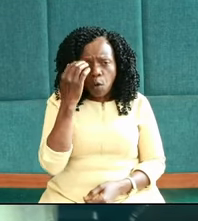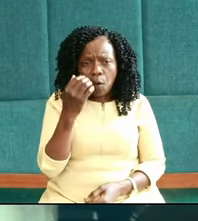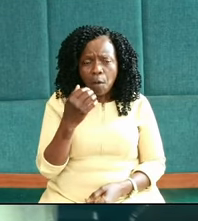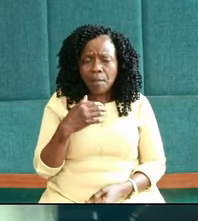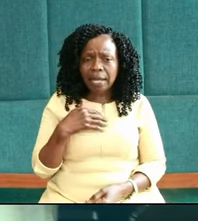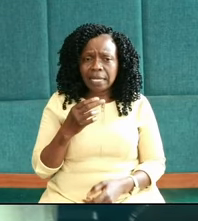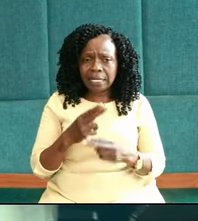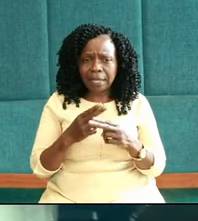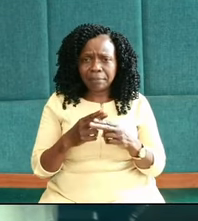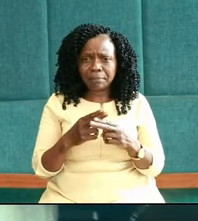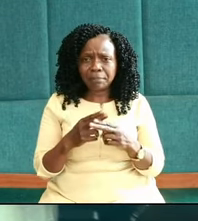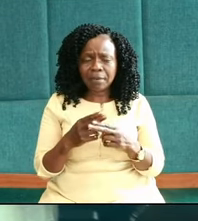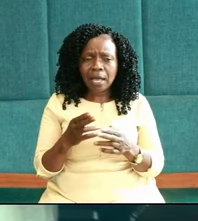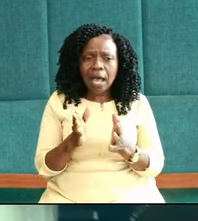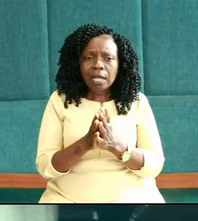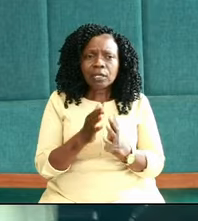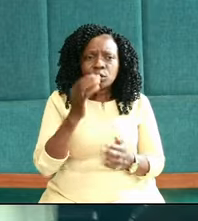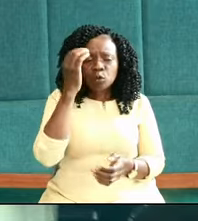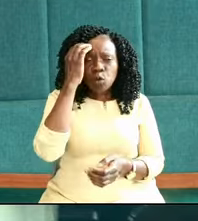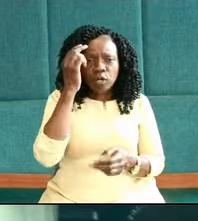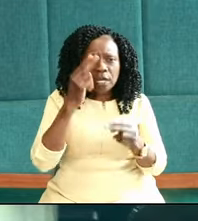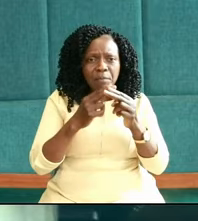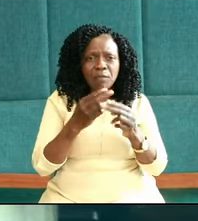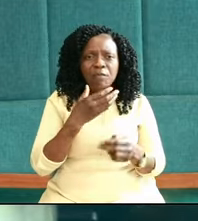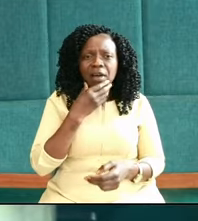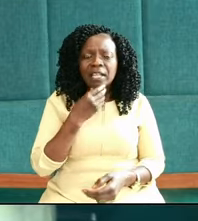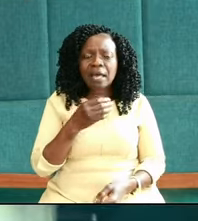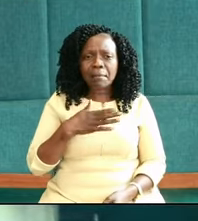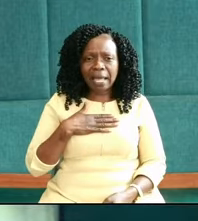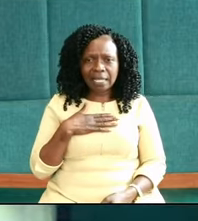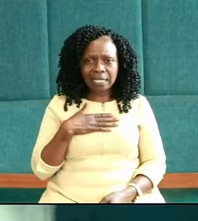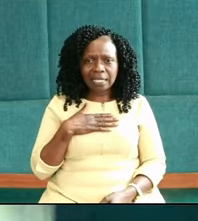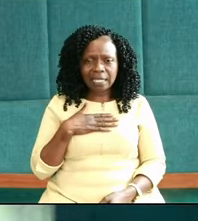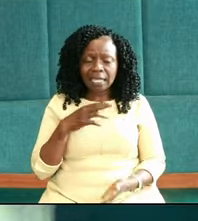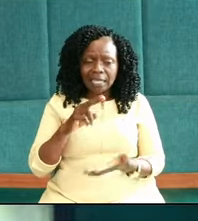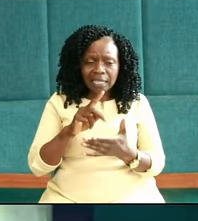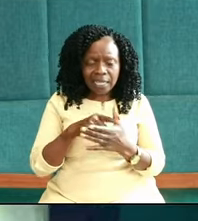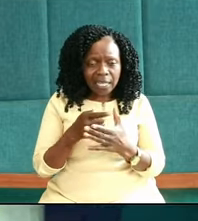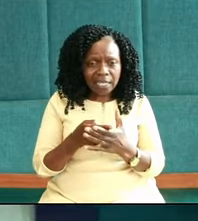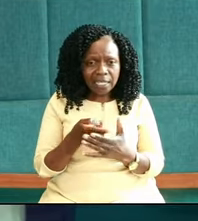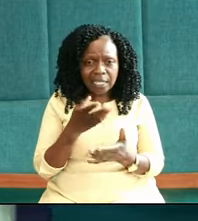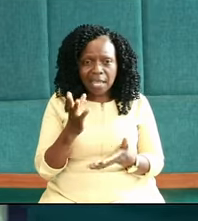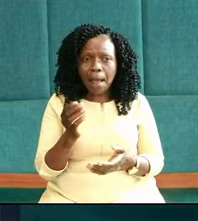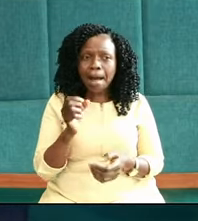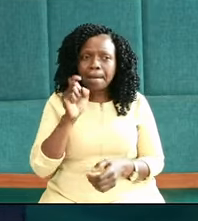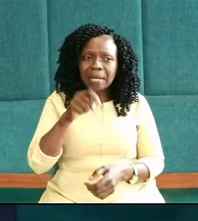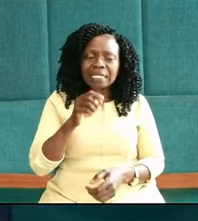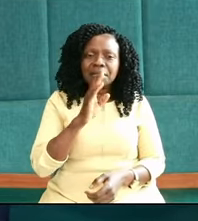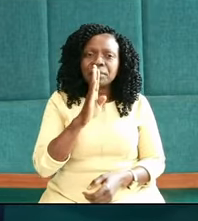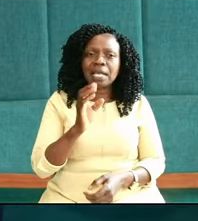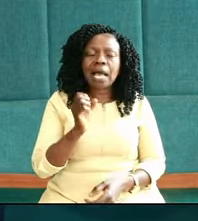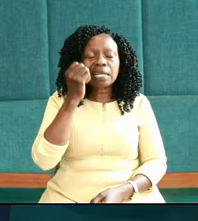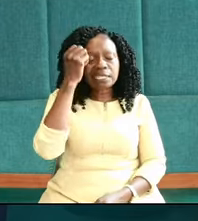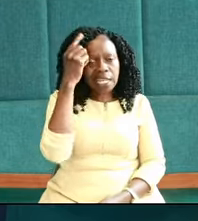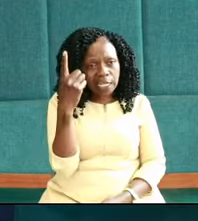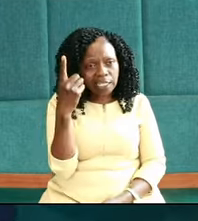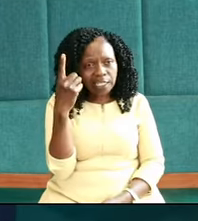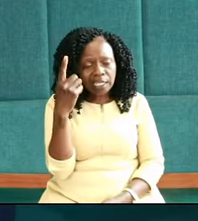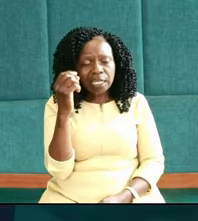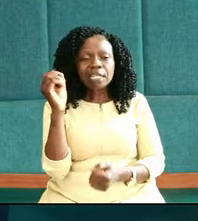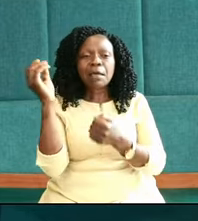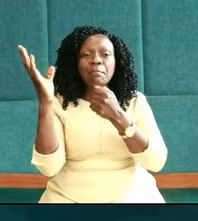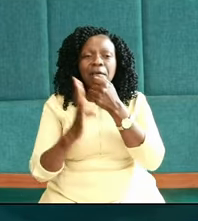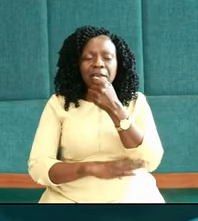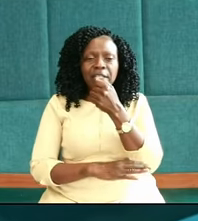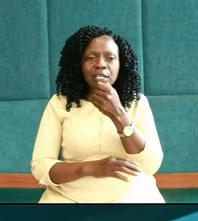Then there must be something more than that. He must even be understanding the poverty that is in